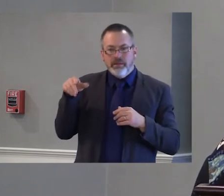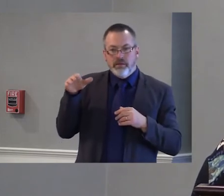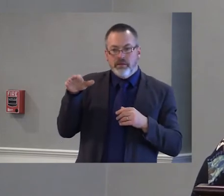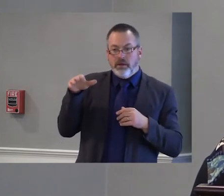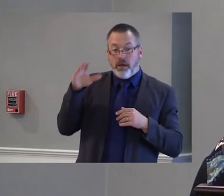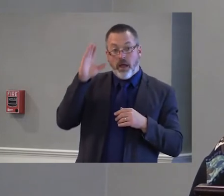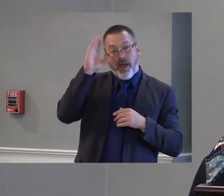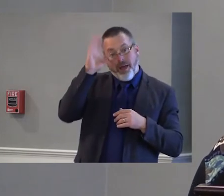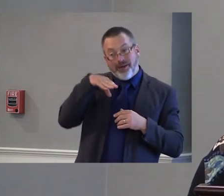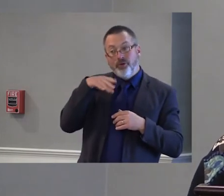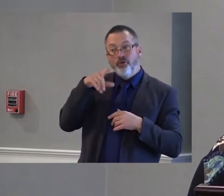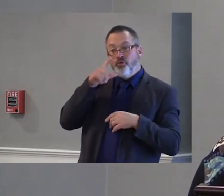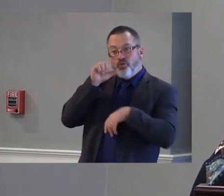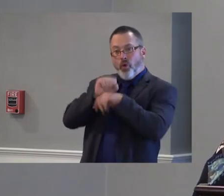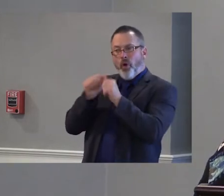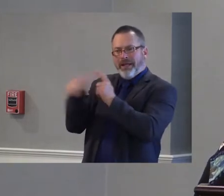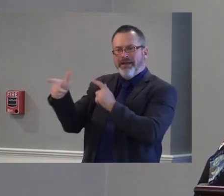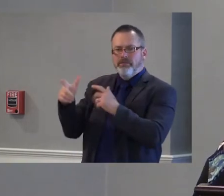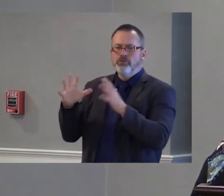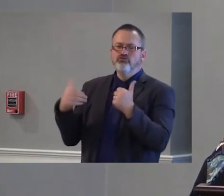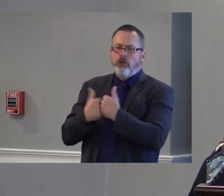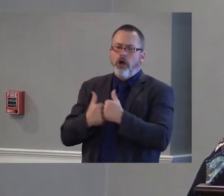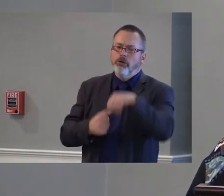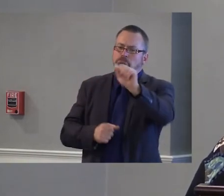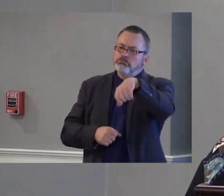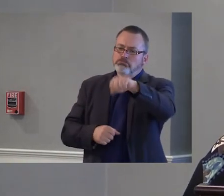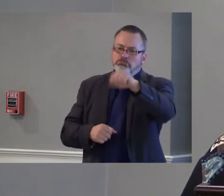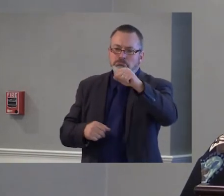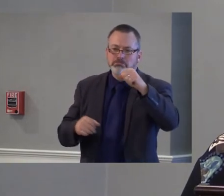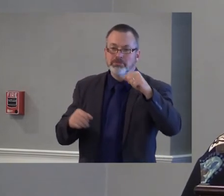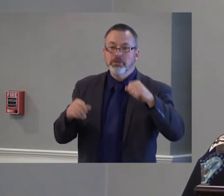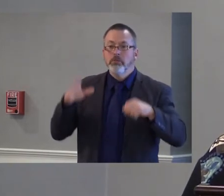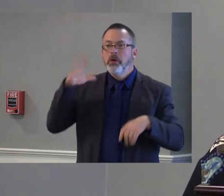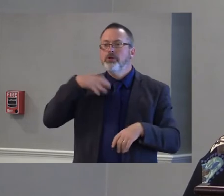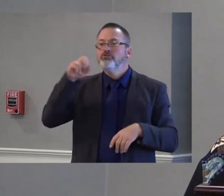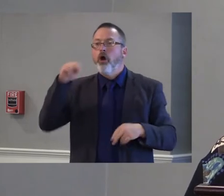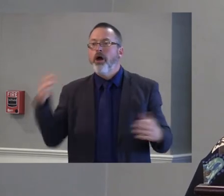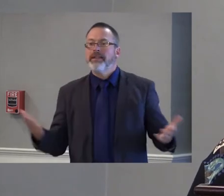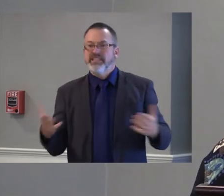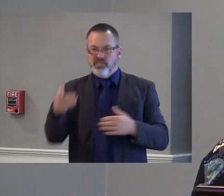always busy. Is Sean here?